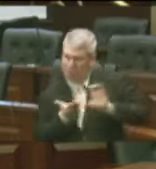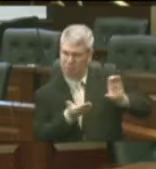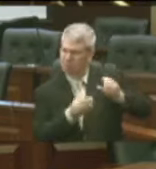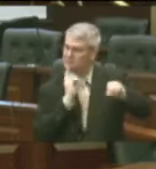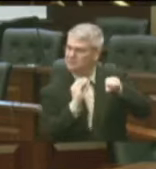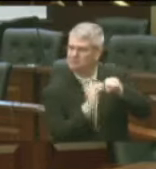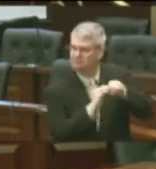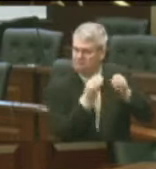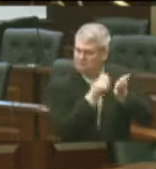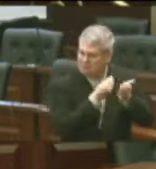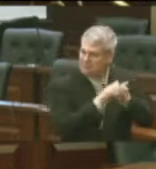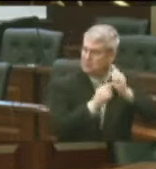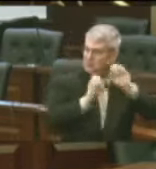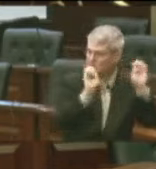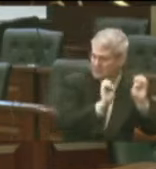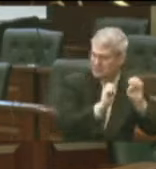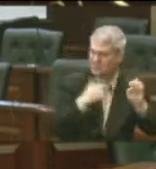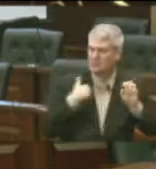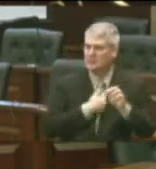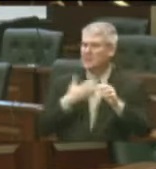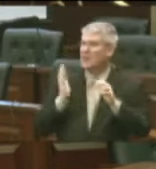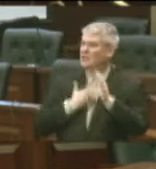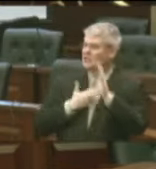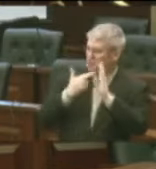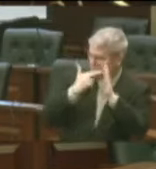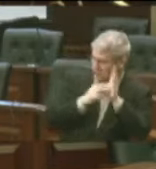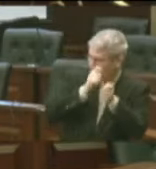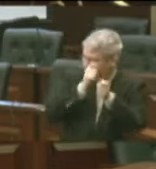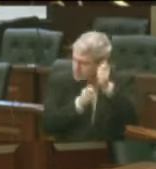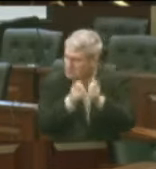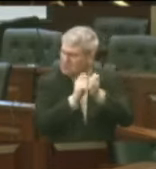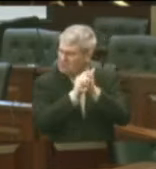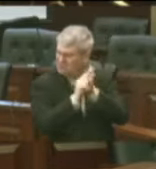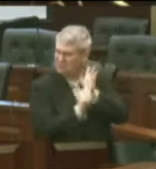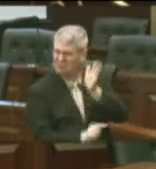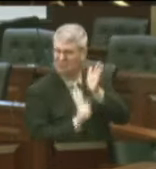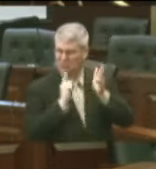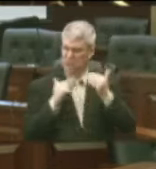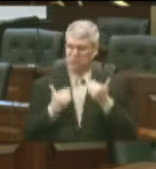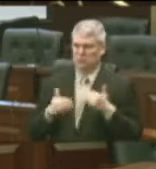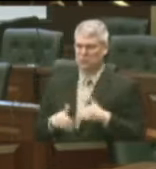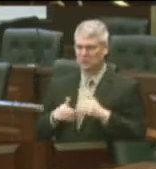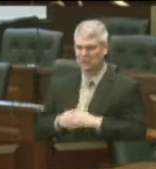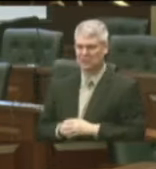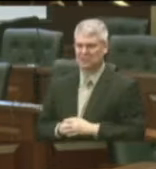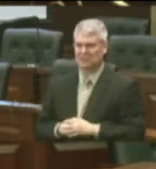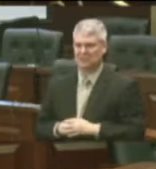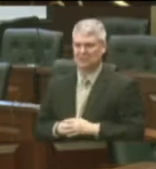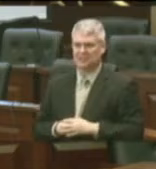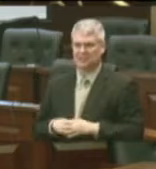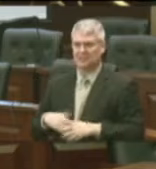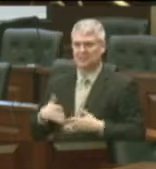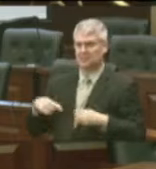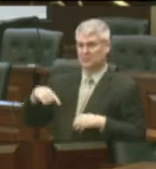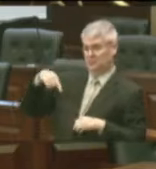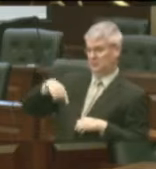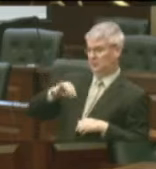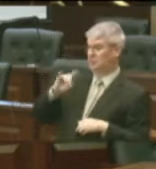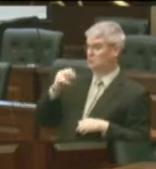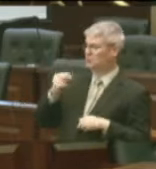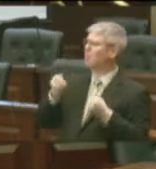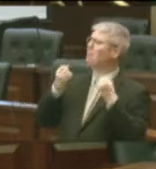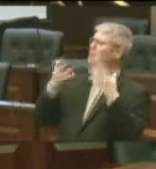regulations. In Idaho, most schools are open for in-person instruction. We've increased financial